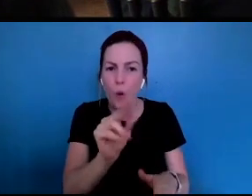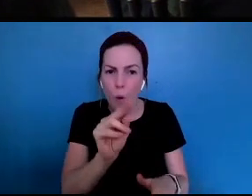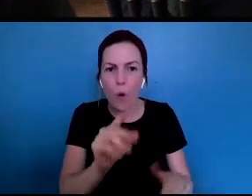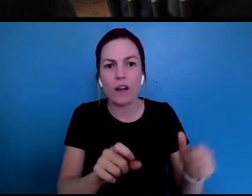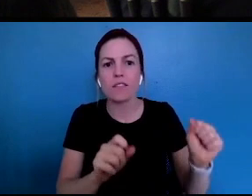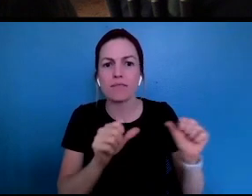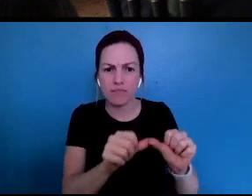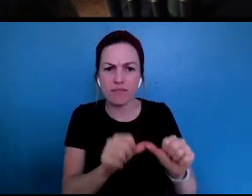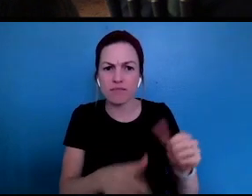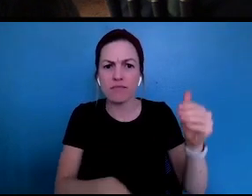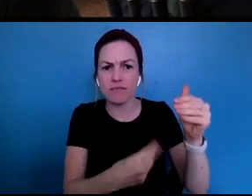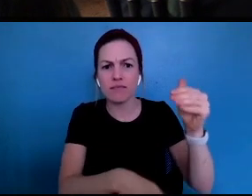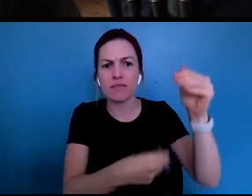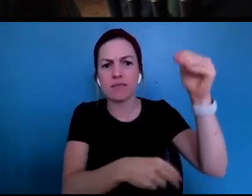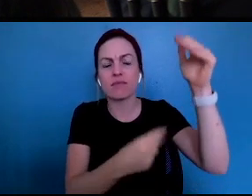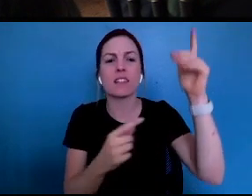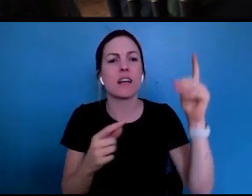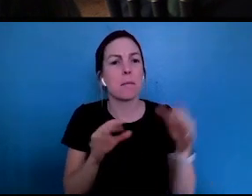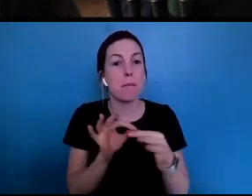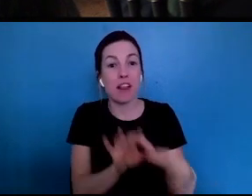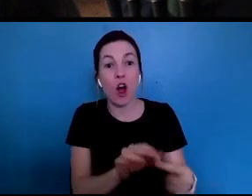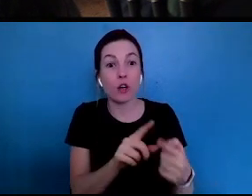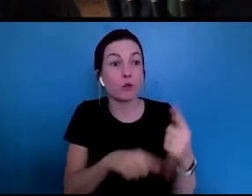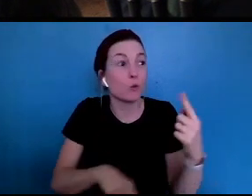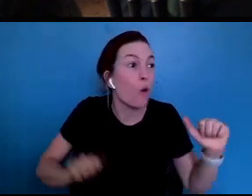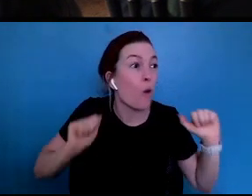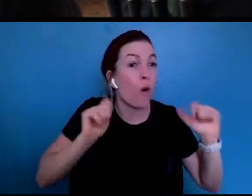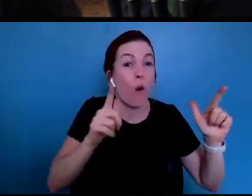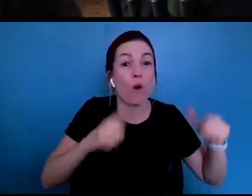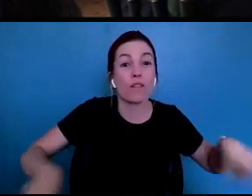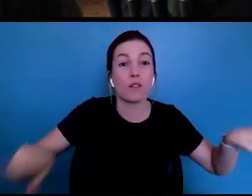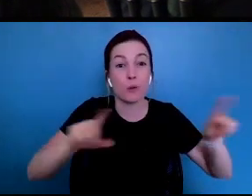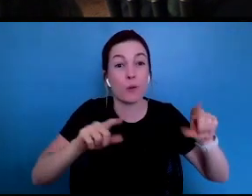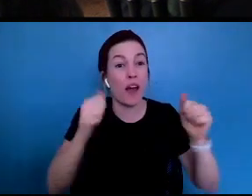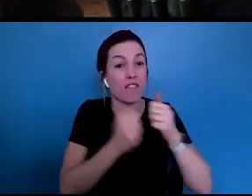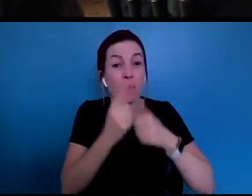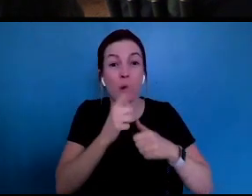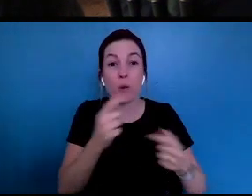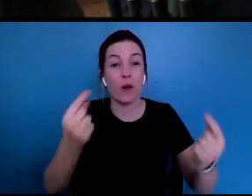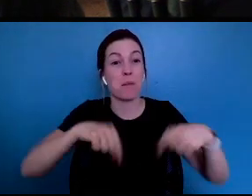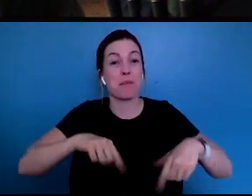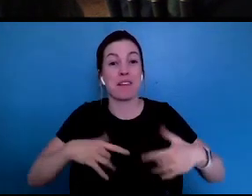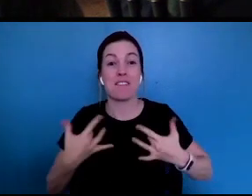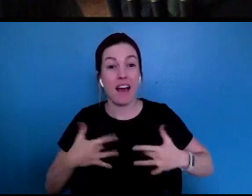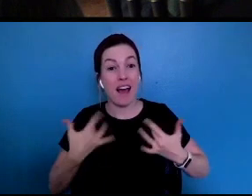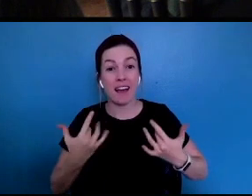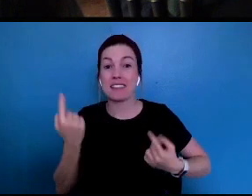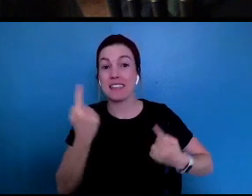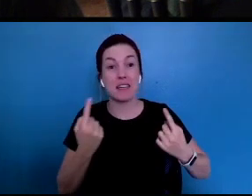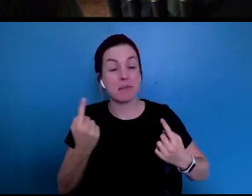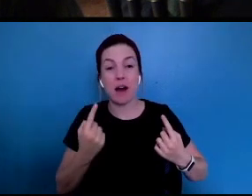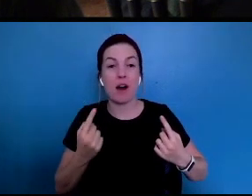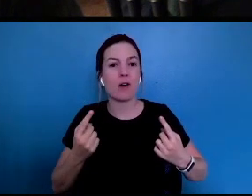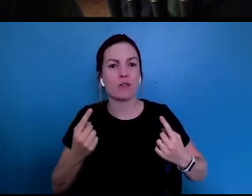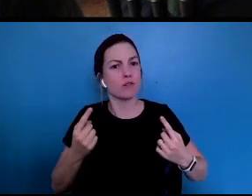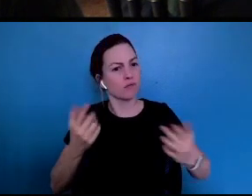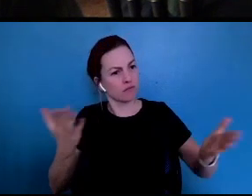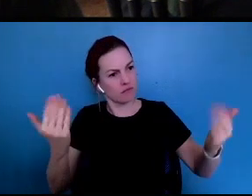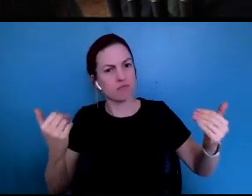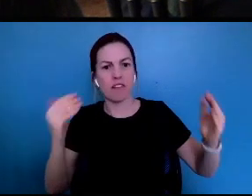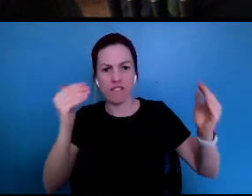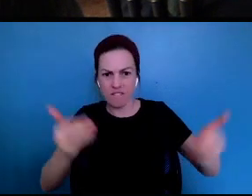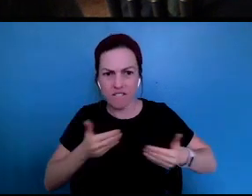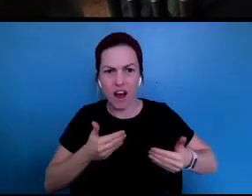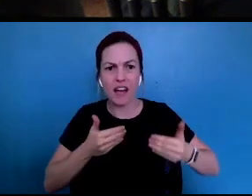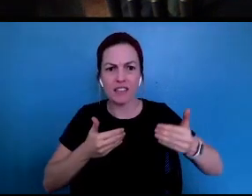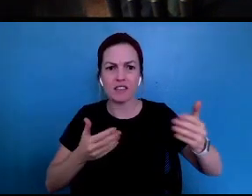it belongs to all of you, I hope, and everyone who comes to one of these events, everyone who thinks about it, is invited to make this